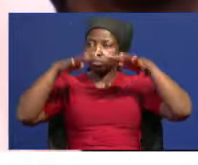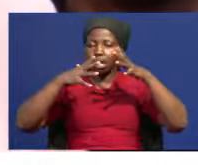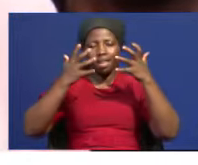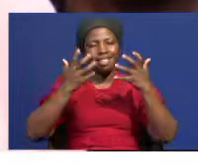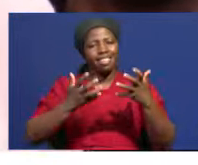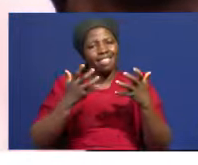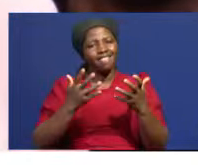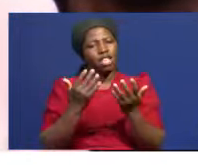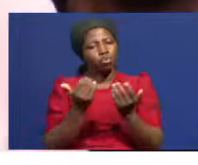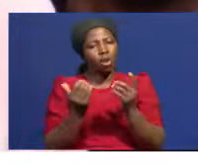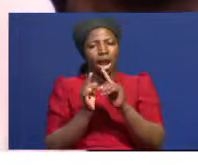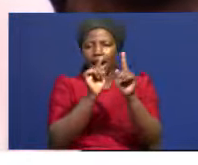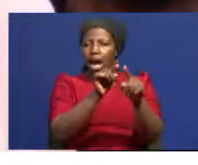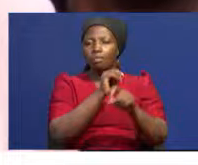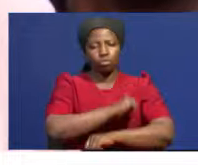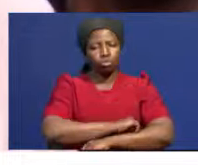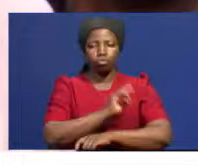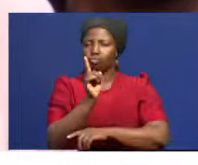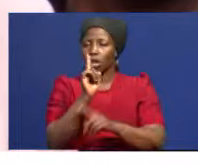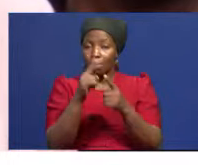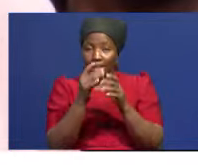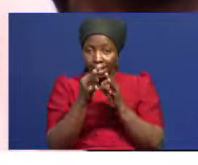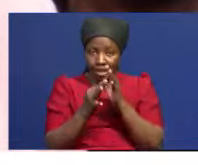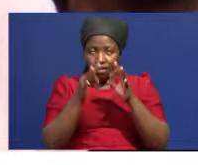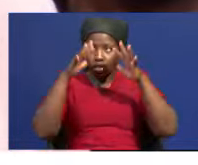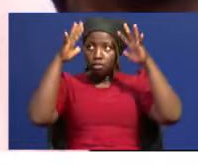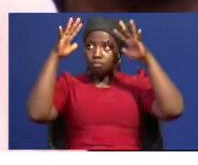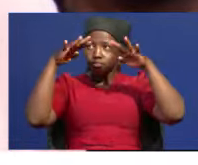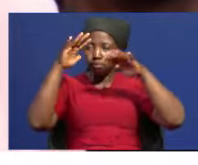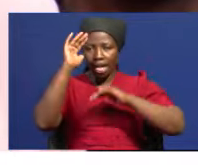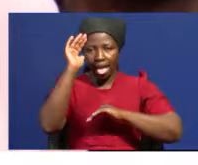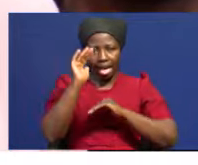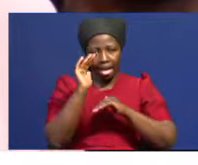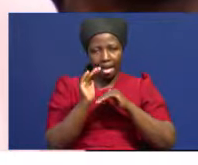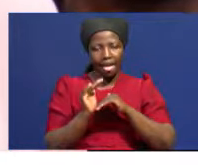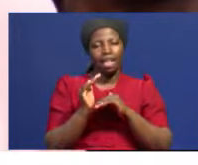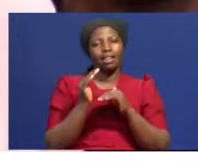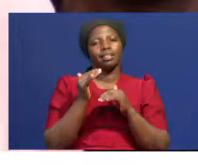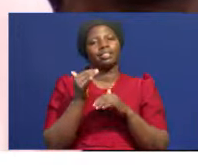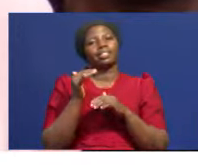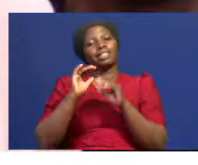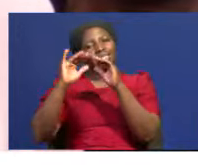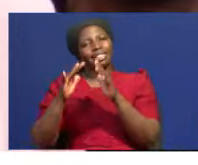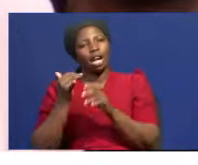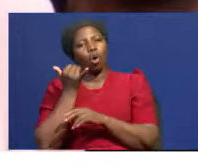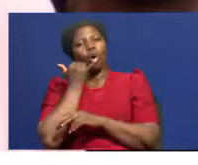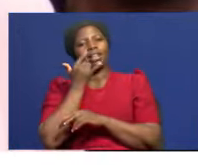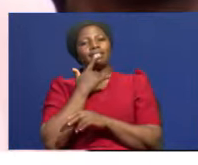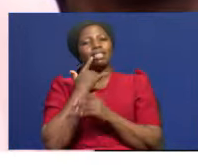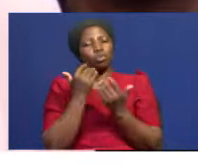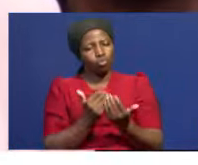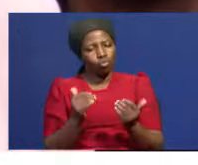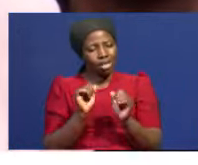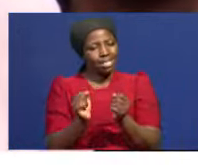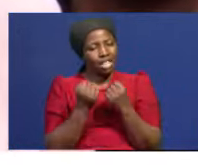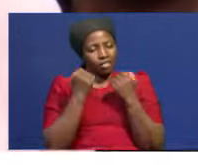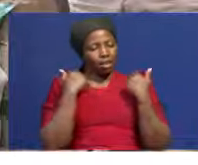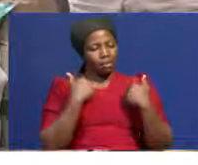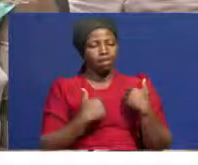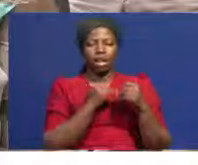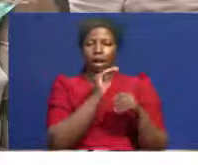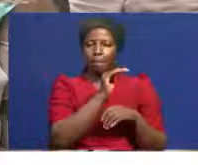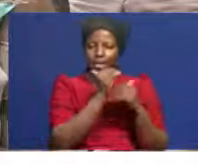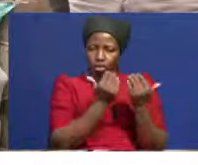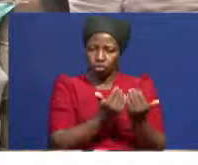can't send your children to school. Lakini tukiona mvua imeanza kwenda chini na walimu wamwapigie simu waambie watoto wako safe, then mimi naambia watoto warudi